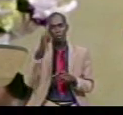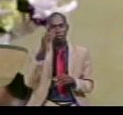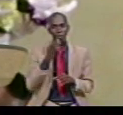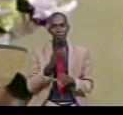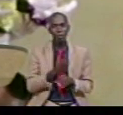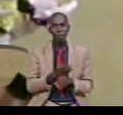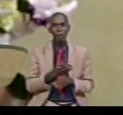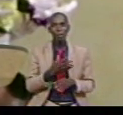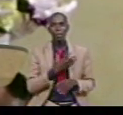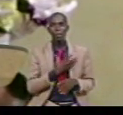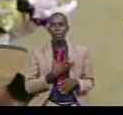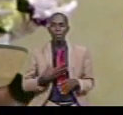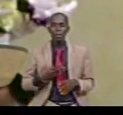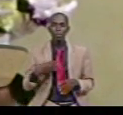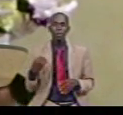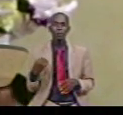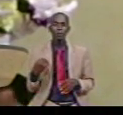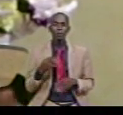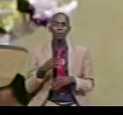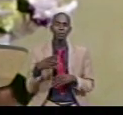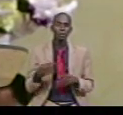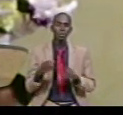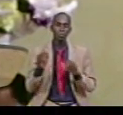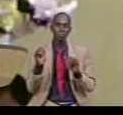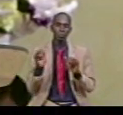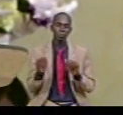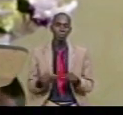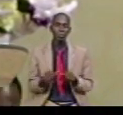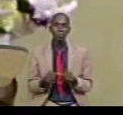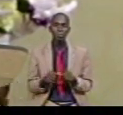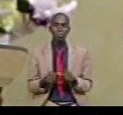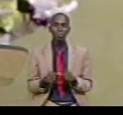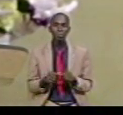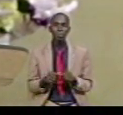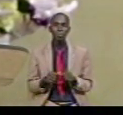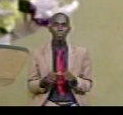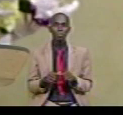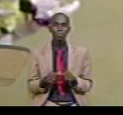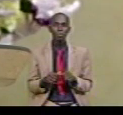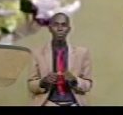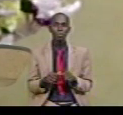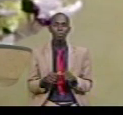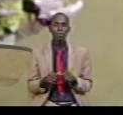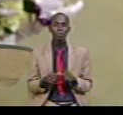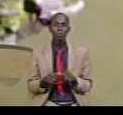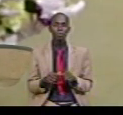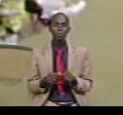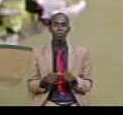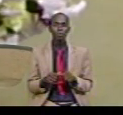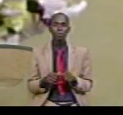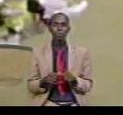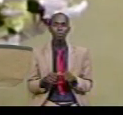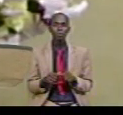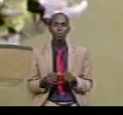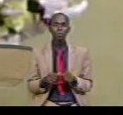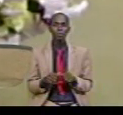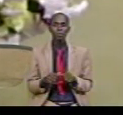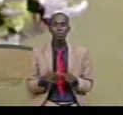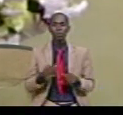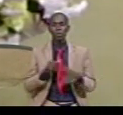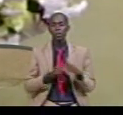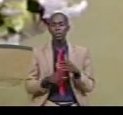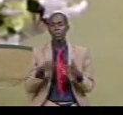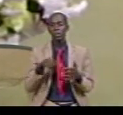and the boundless possibilities that lie ahead. May the undiluted truth that Deeper Christian Life